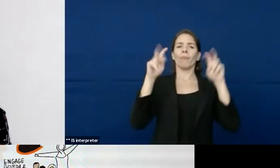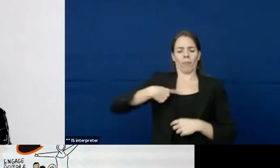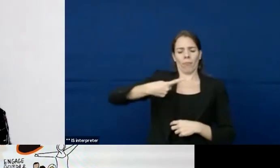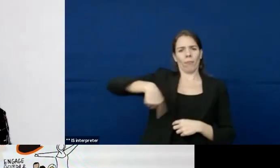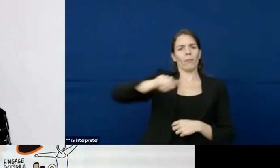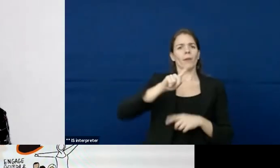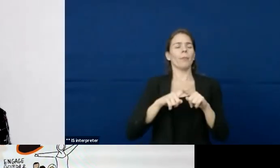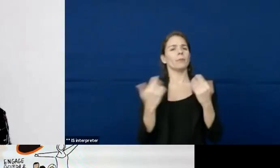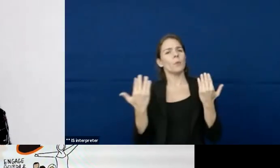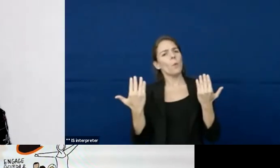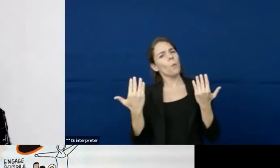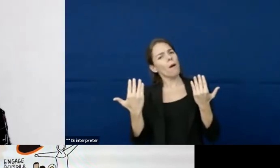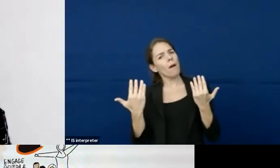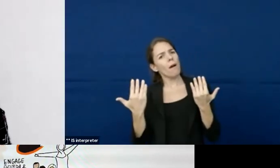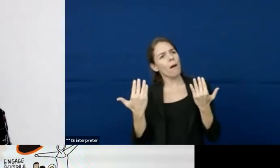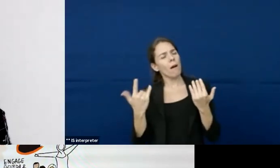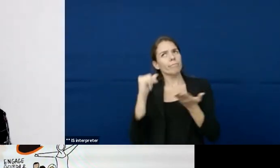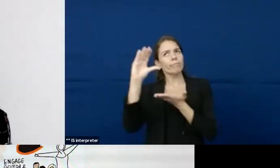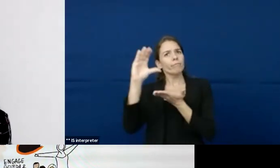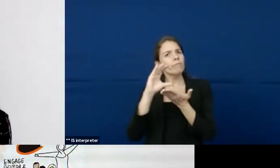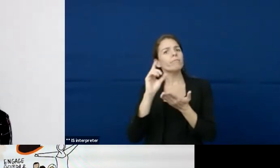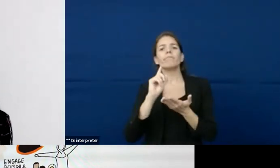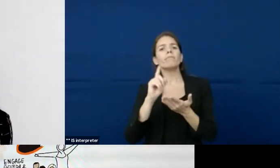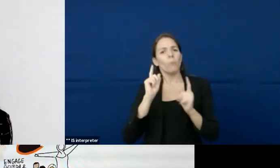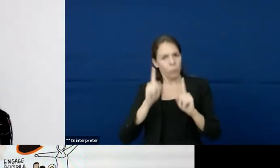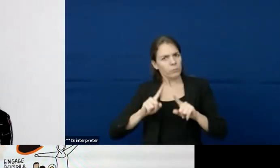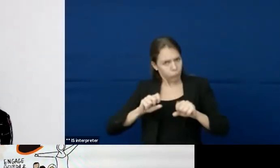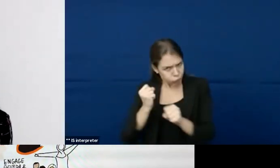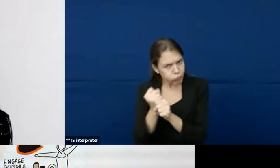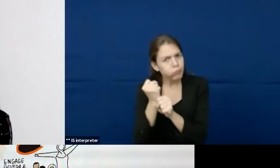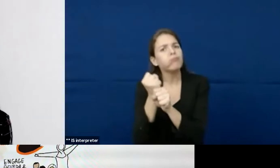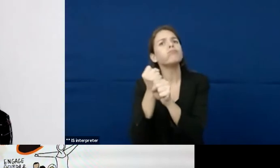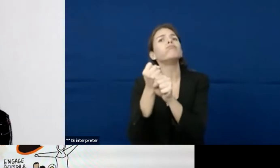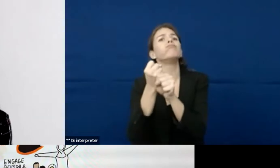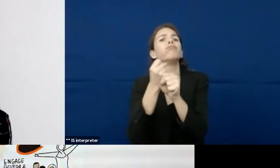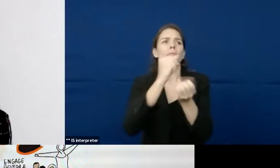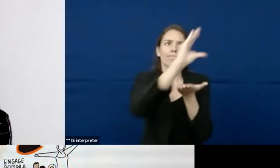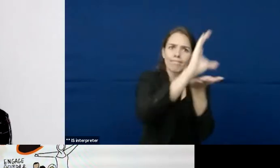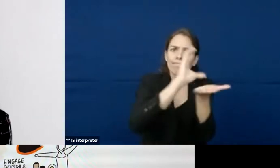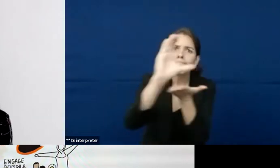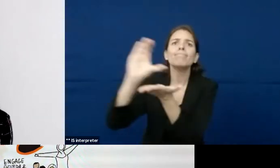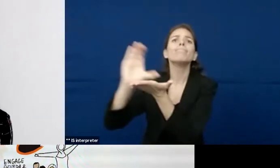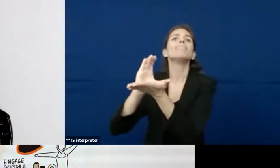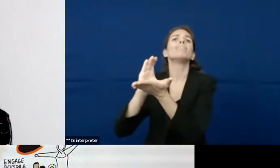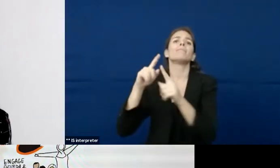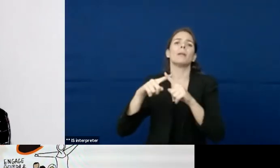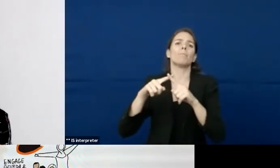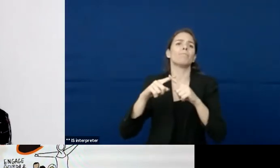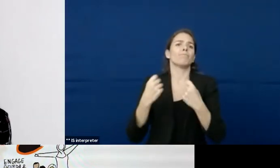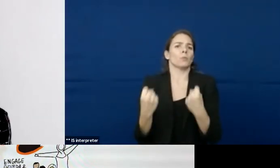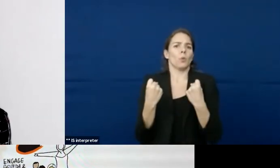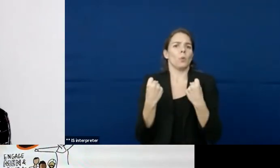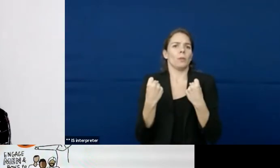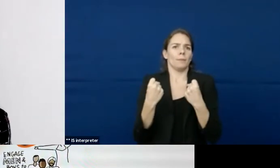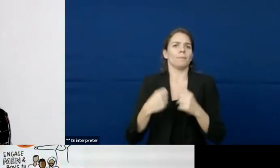organizations, as well as women's funds in the Global South. As governments put in place economic reforms, we have to make sure that we're